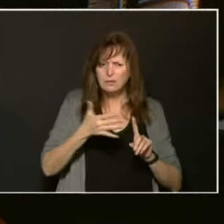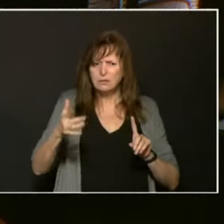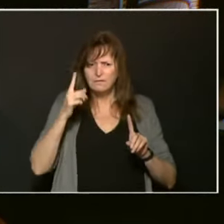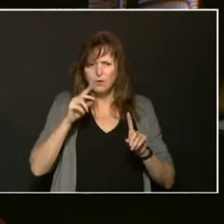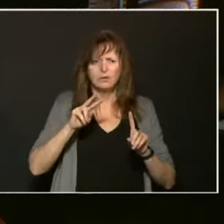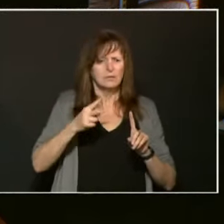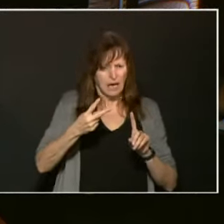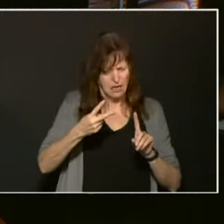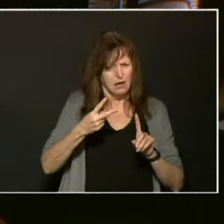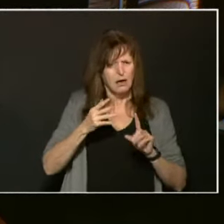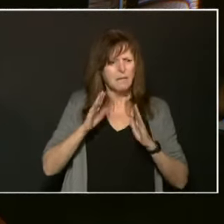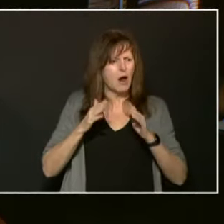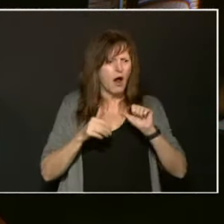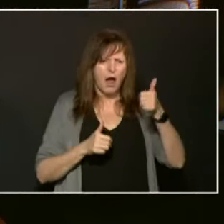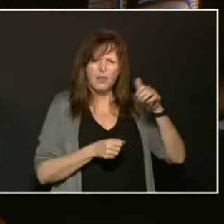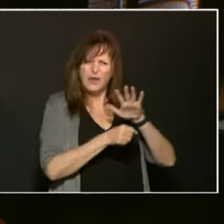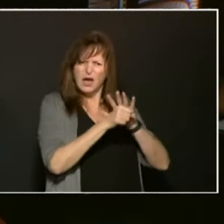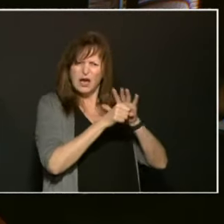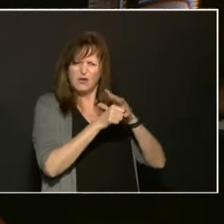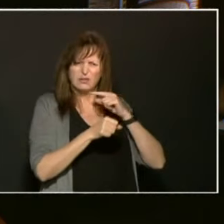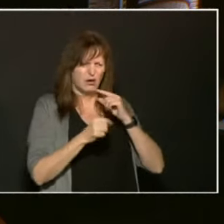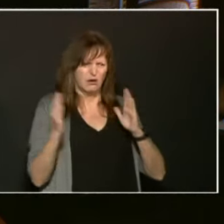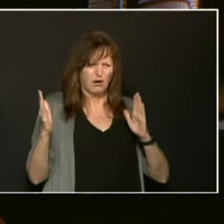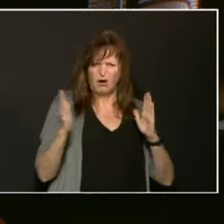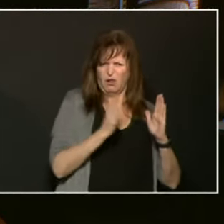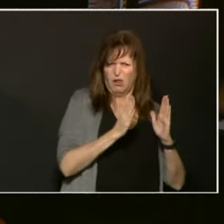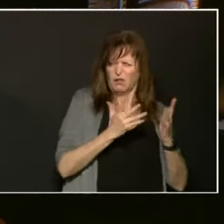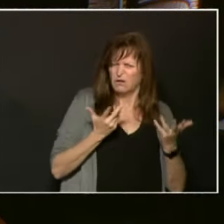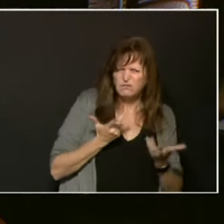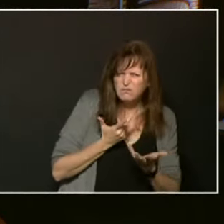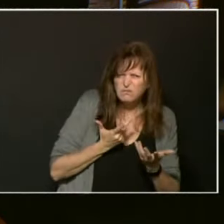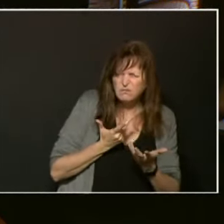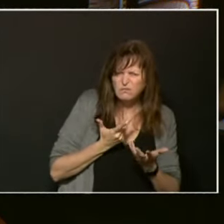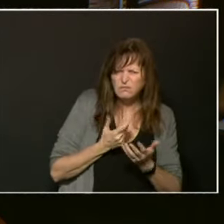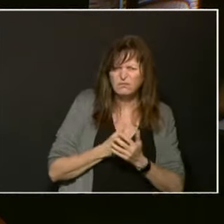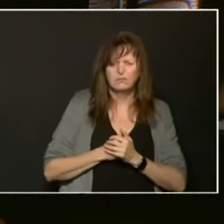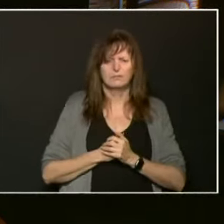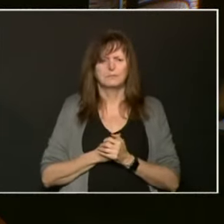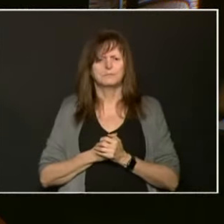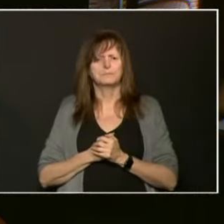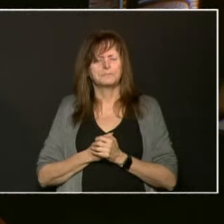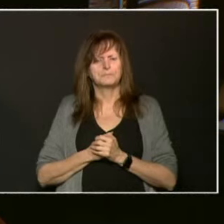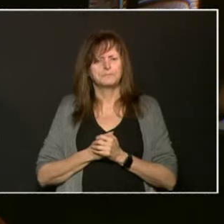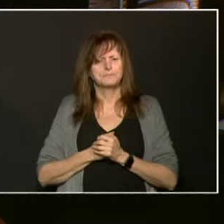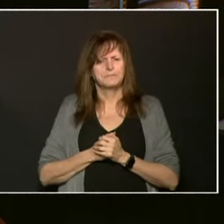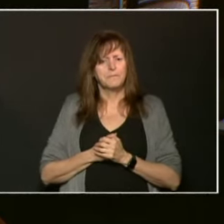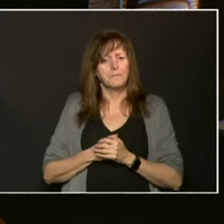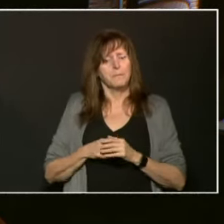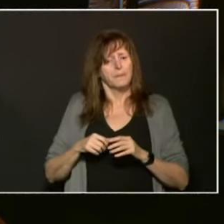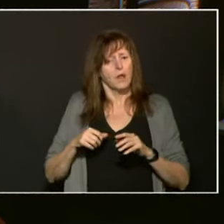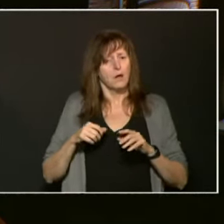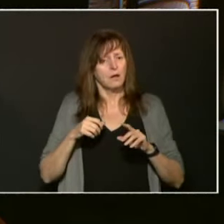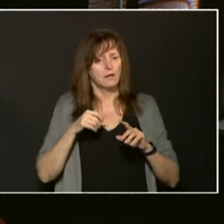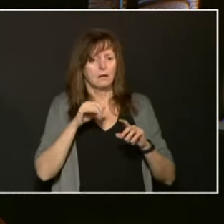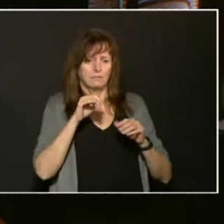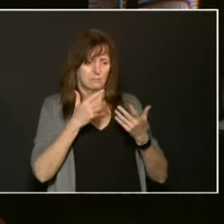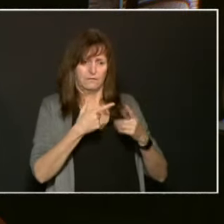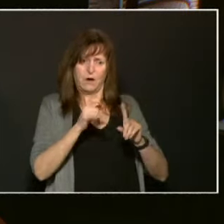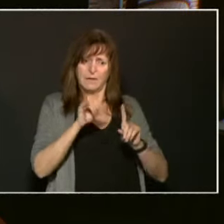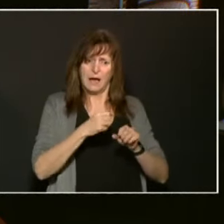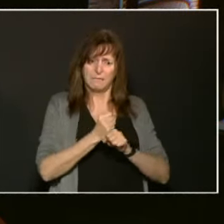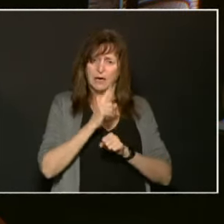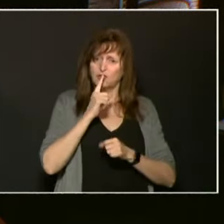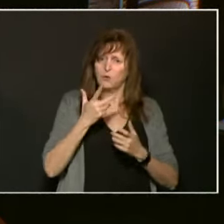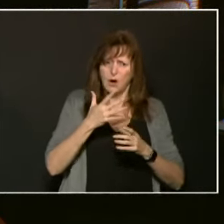jurisdictions. From the perspective of, getting those second doses in arms and the sort of the population health